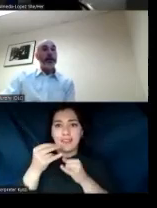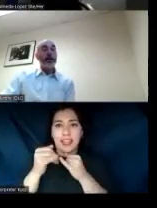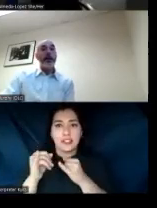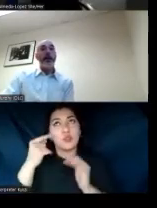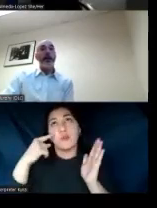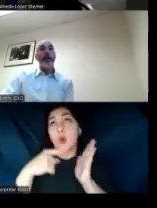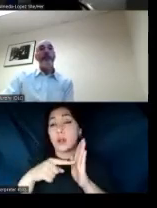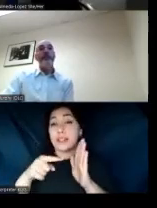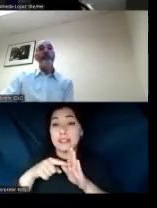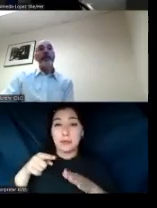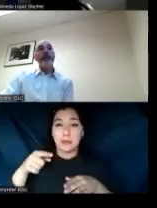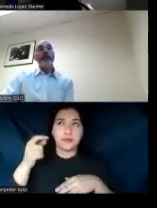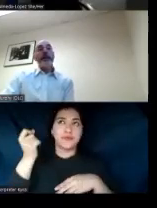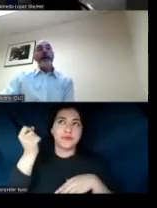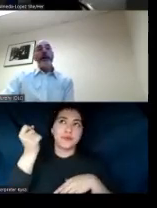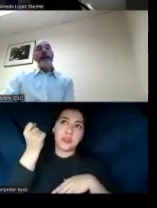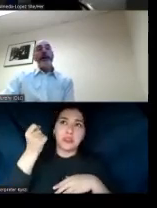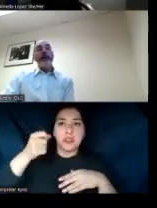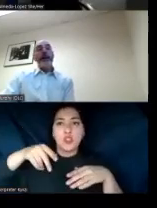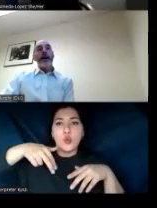sidewalk,